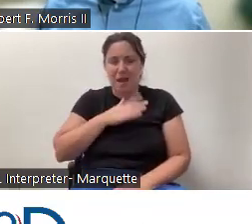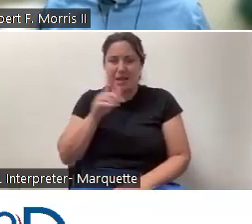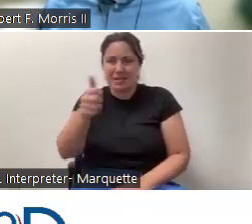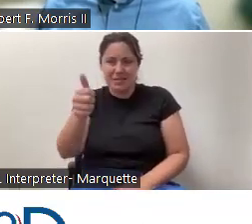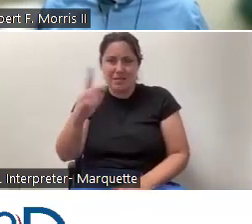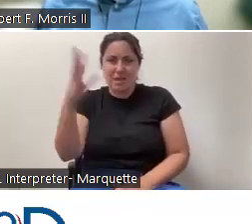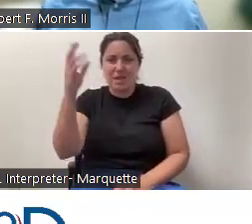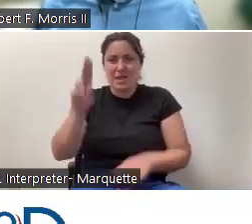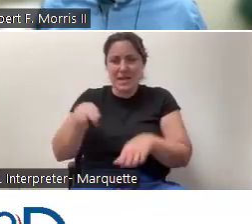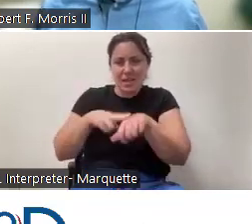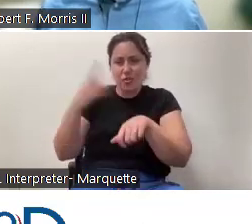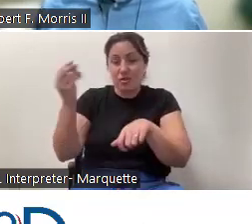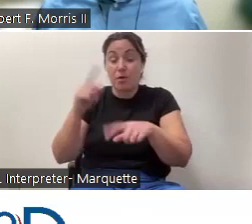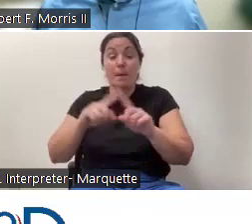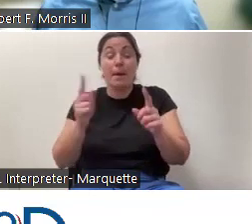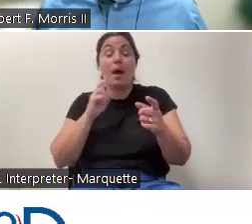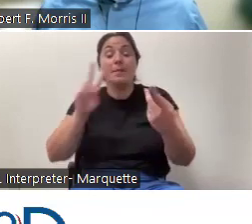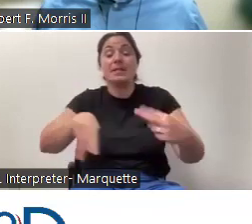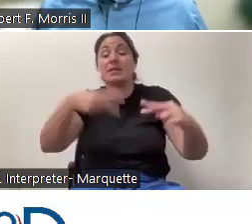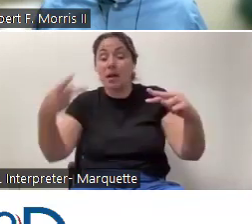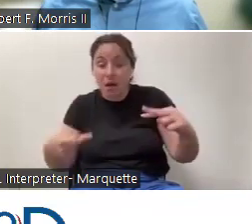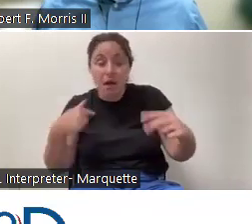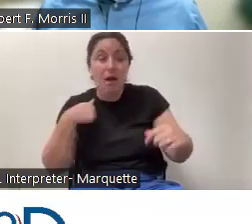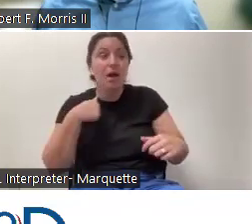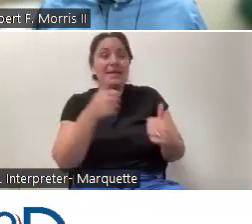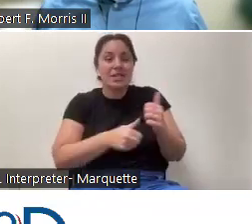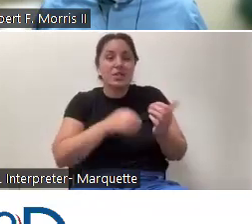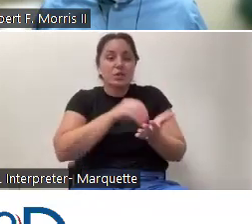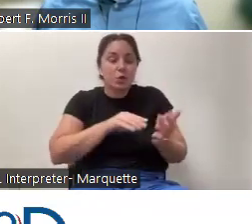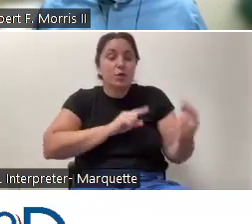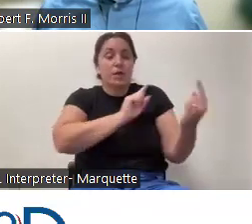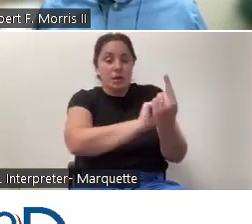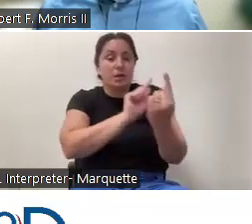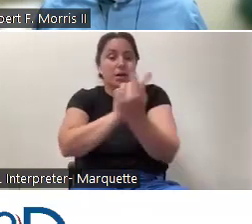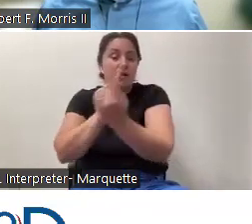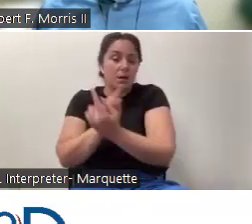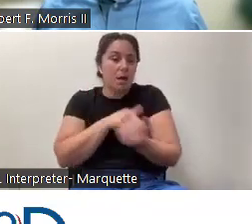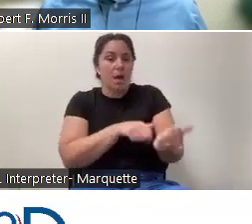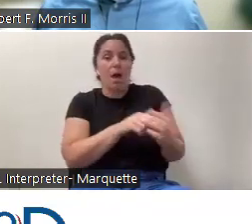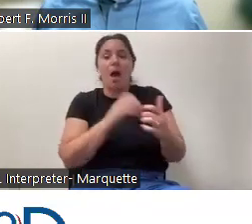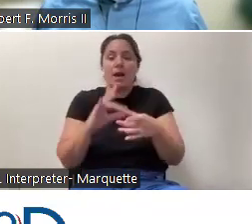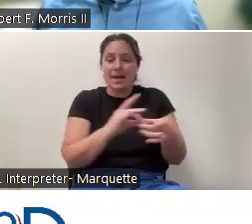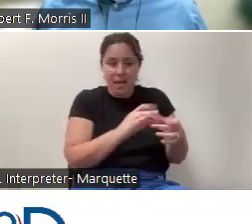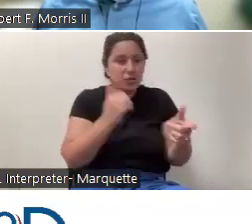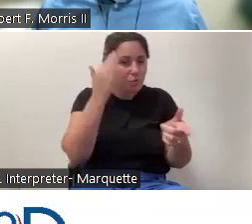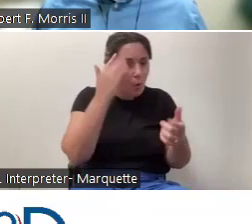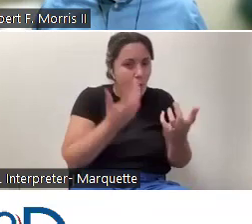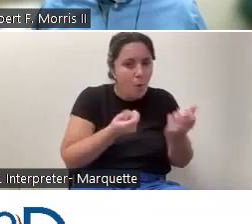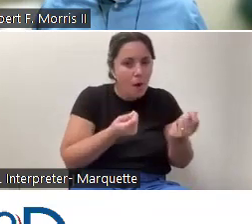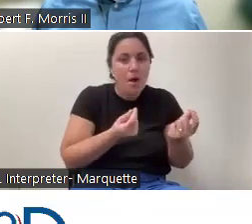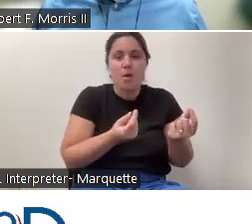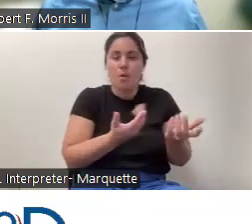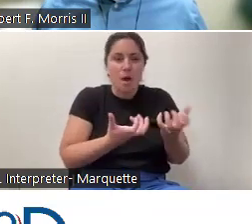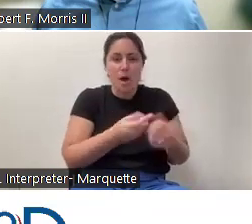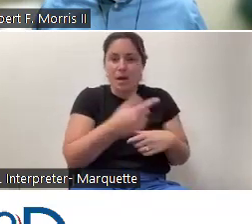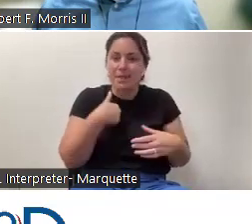because I was able to go and approach all the students, we were able to make that connection and able to get him employed for the summer. And